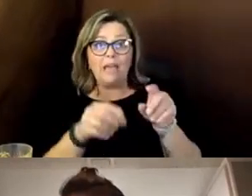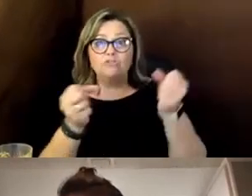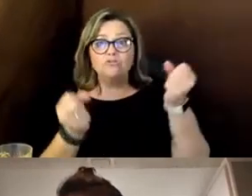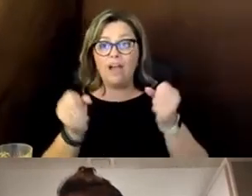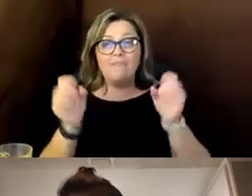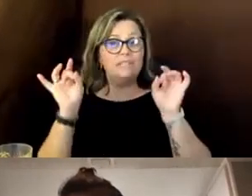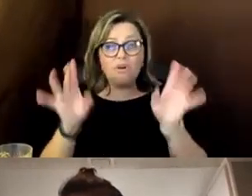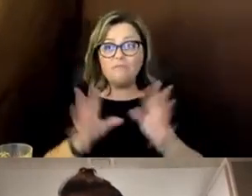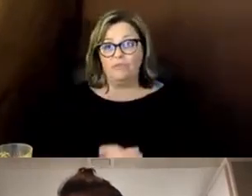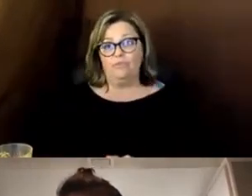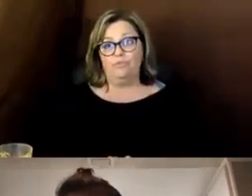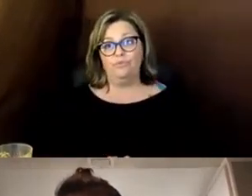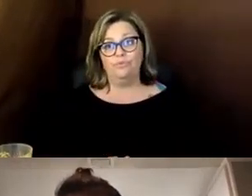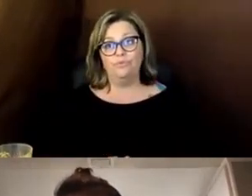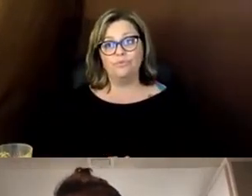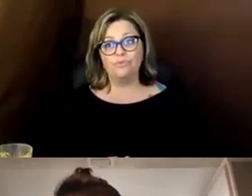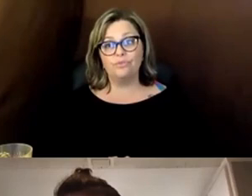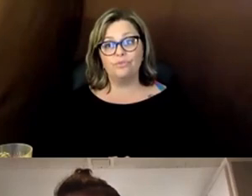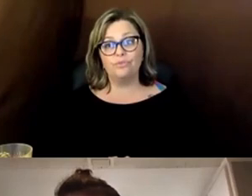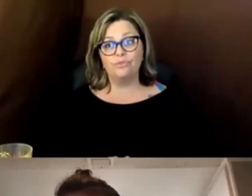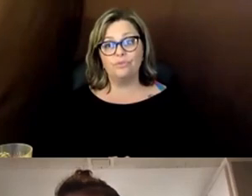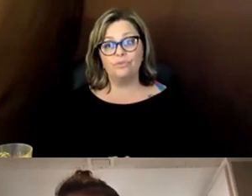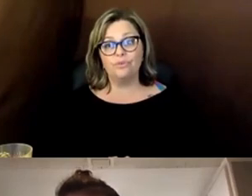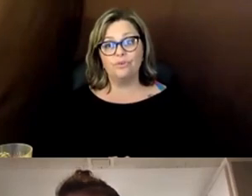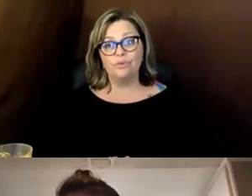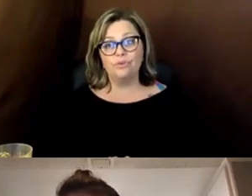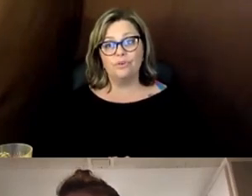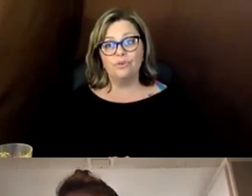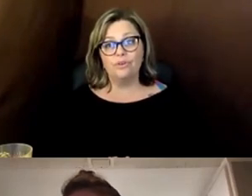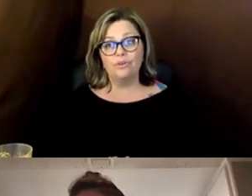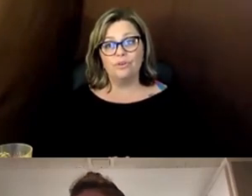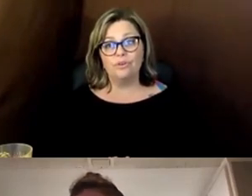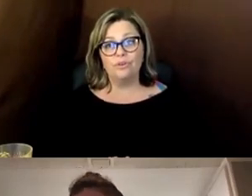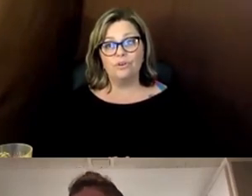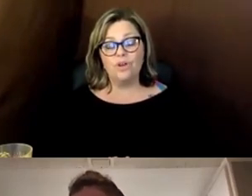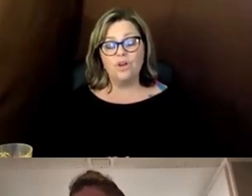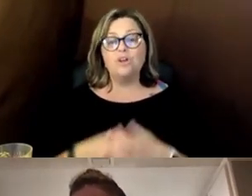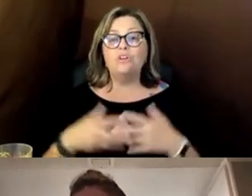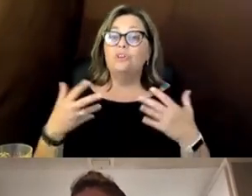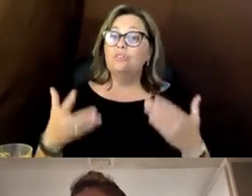situation. So one of the things that I was very hard to see is the very strong focus on housing